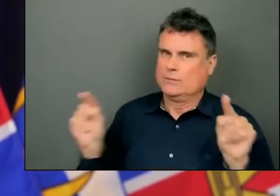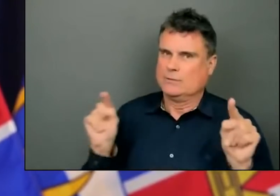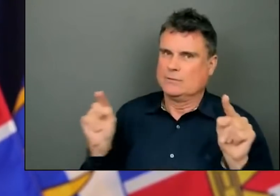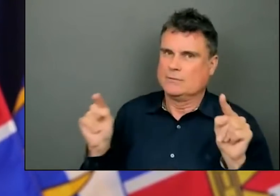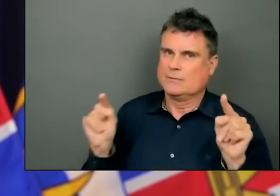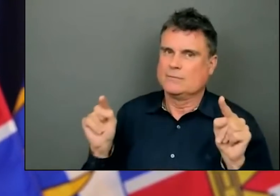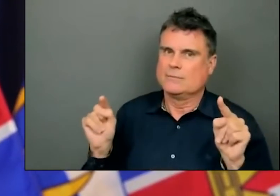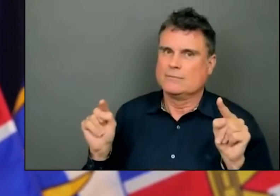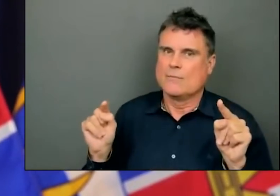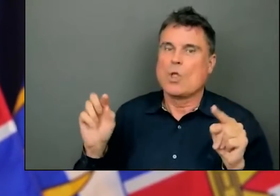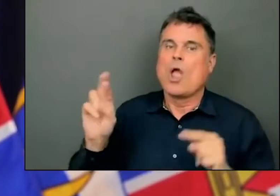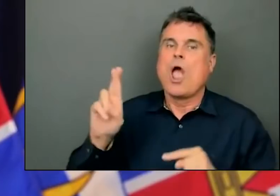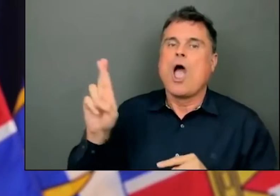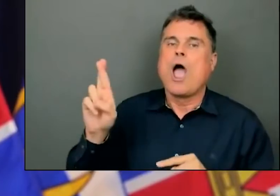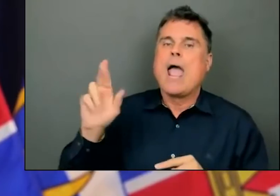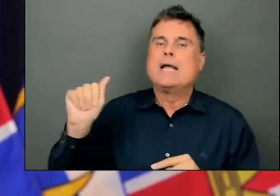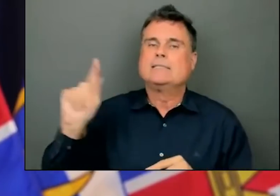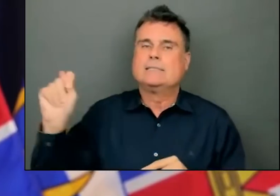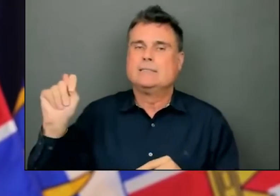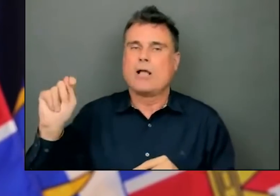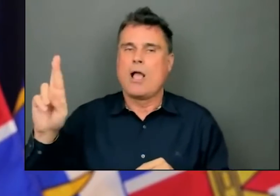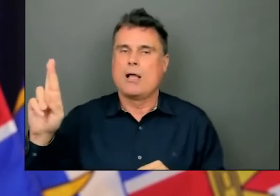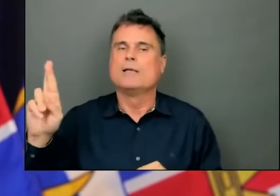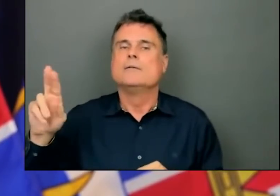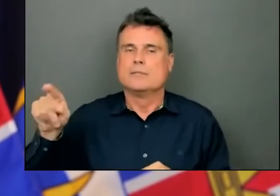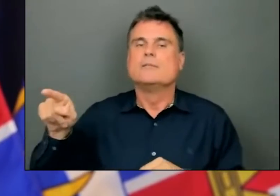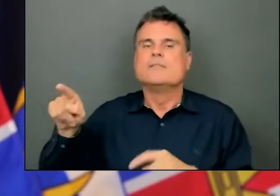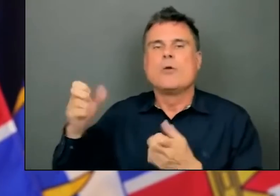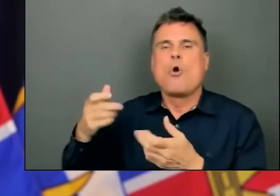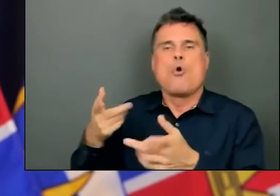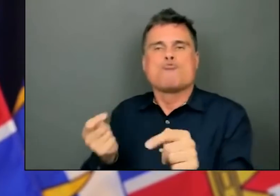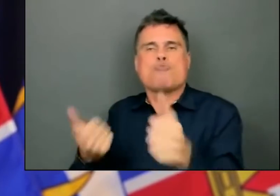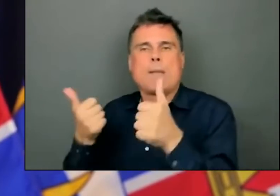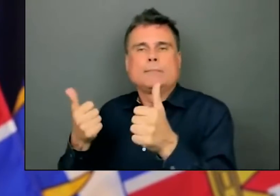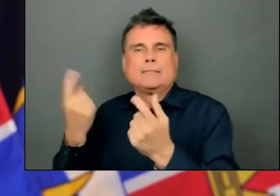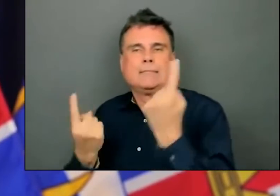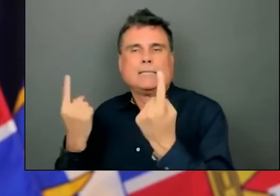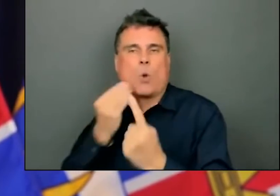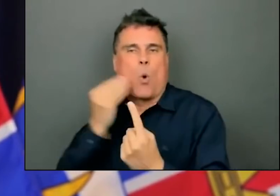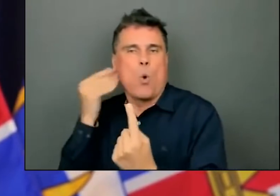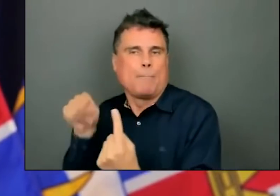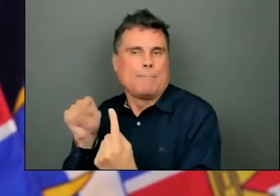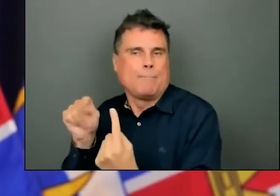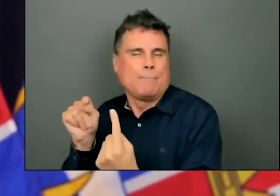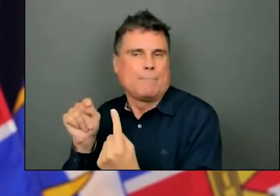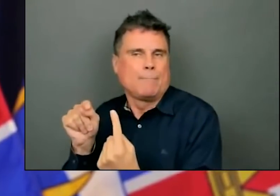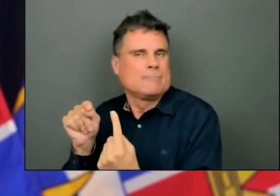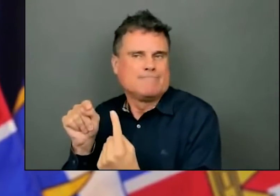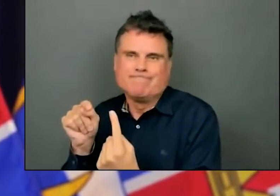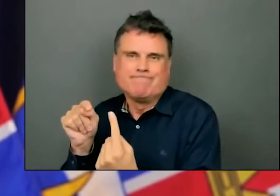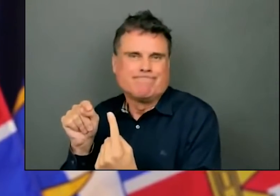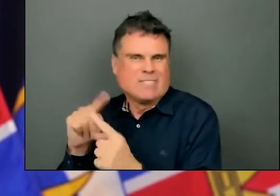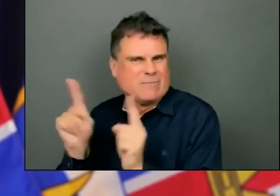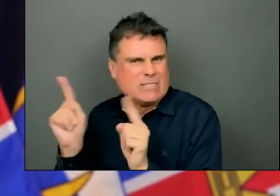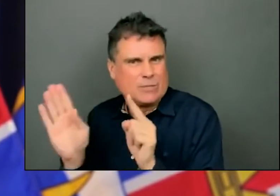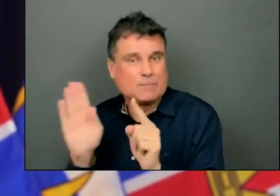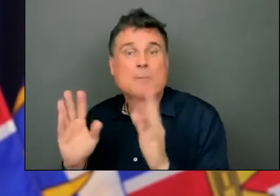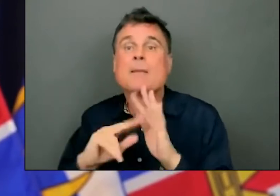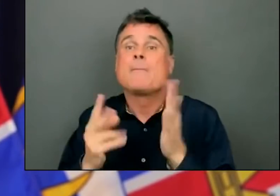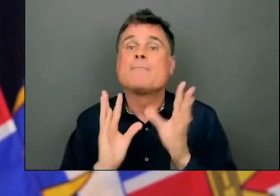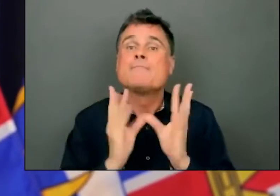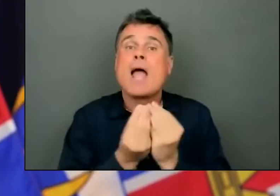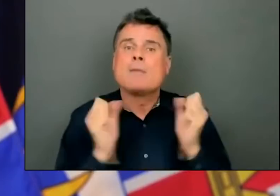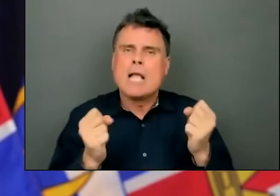makings if and when you develop symptoms at home. So slightly different purpose. They're more thinking about how we manage